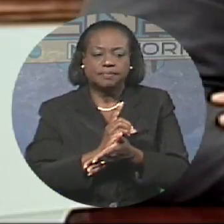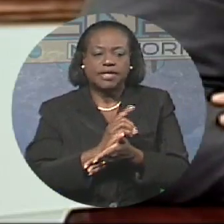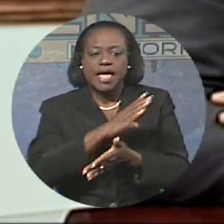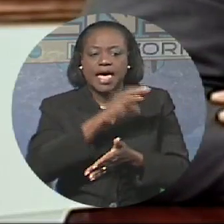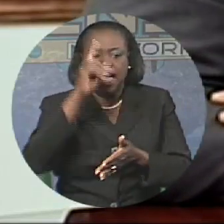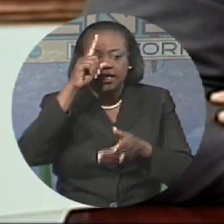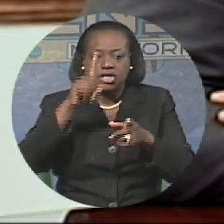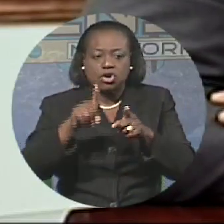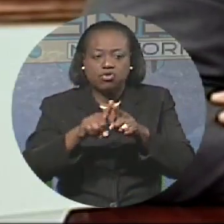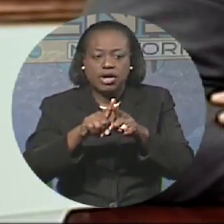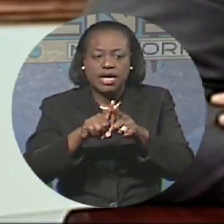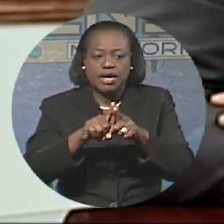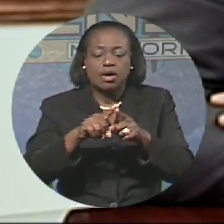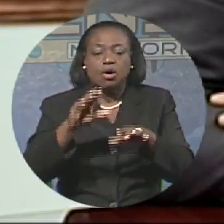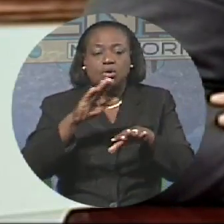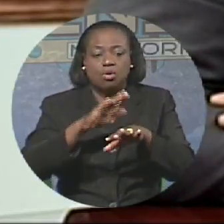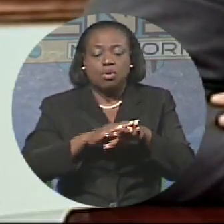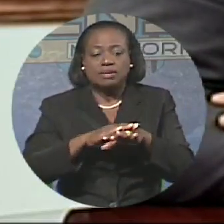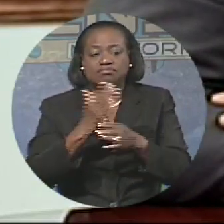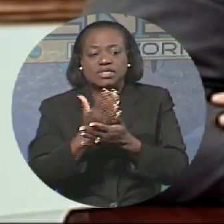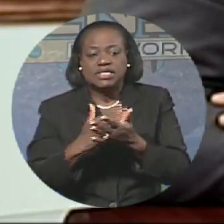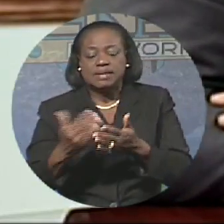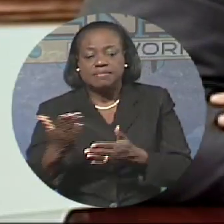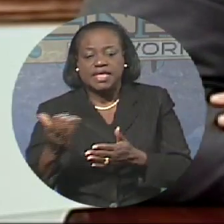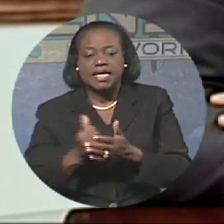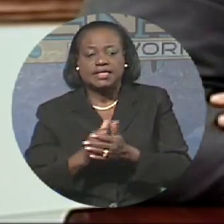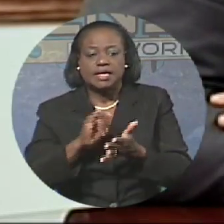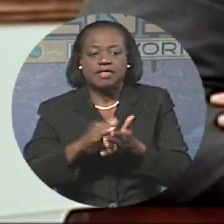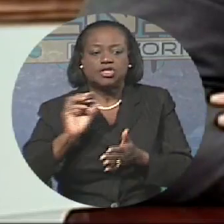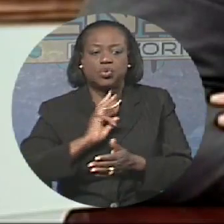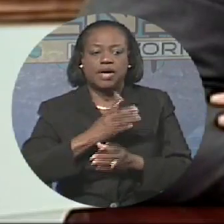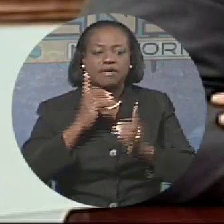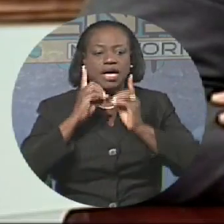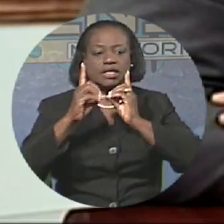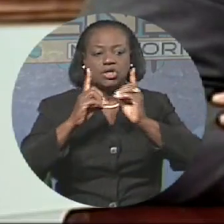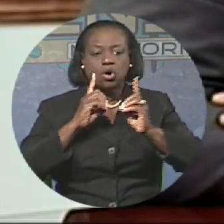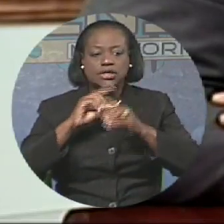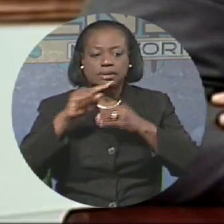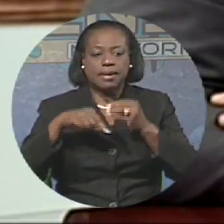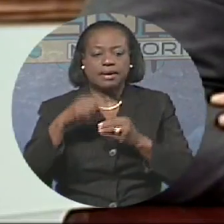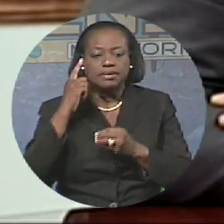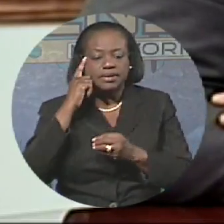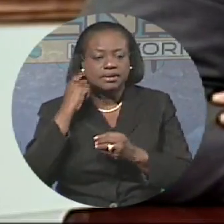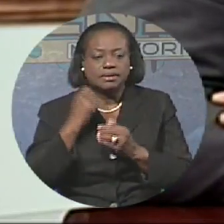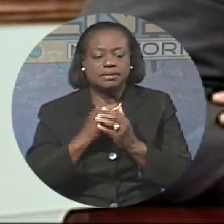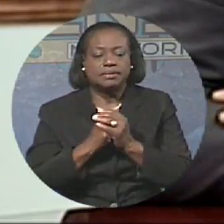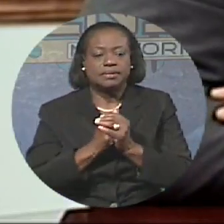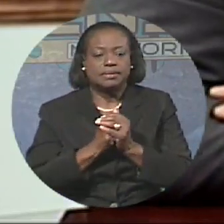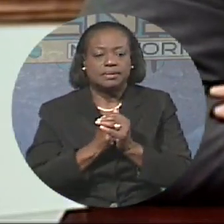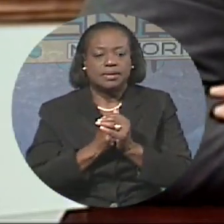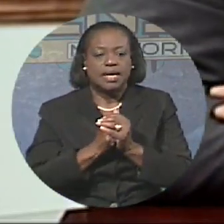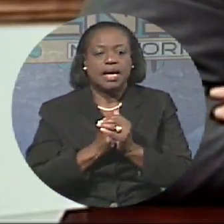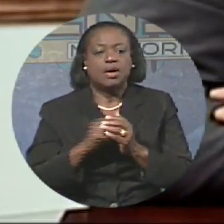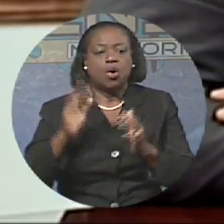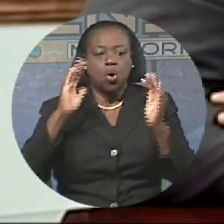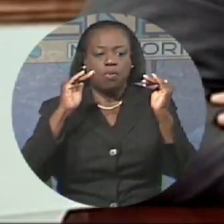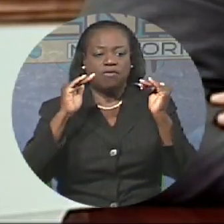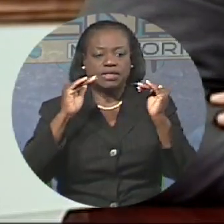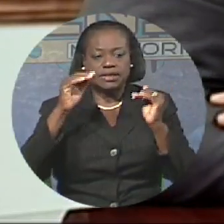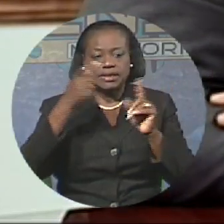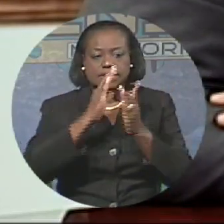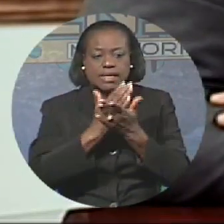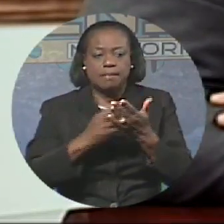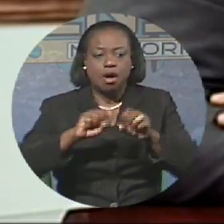agreeing on certain things, some of which you and I have already discussed, which I look forward to some major breakthroughs as far as